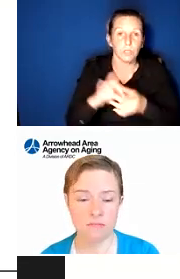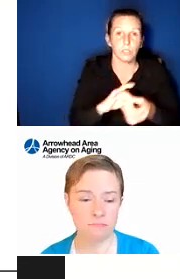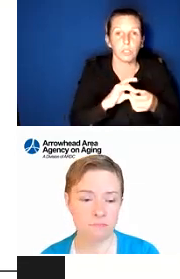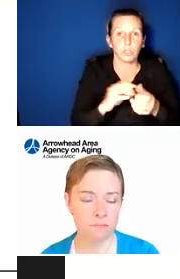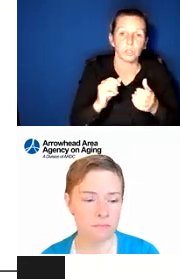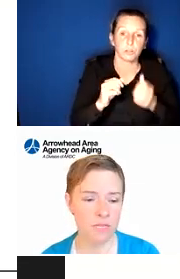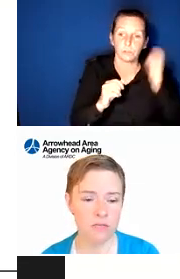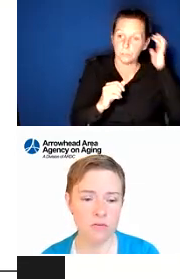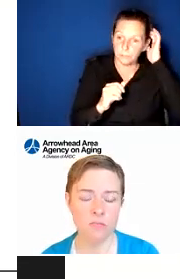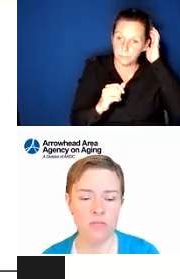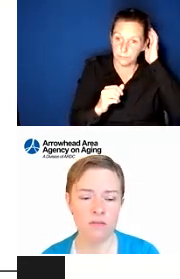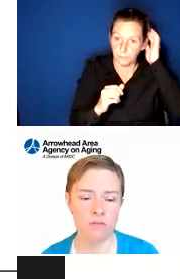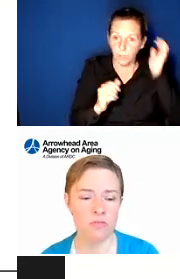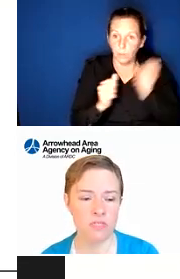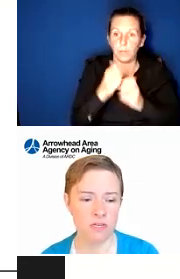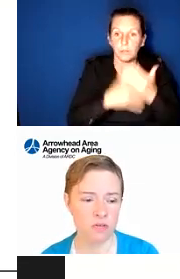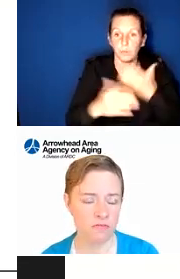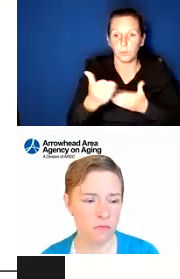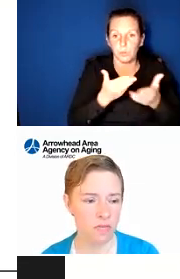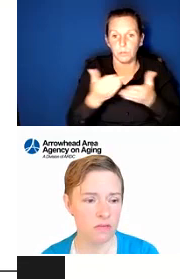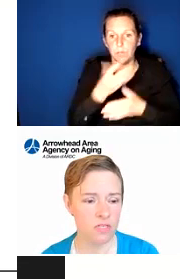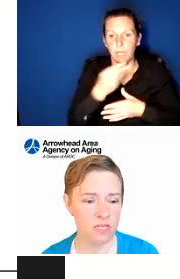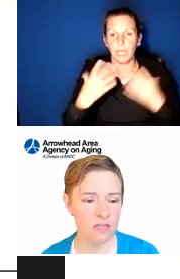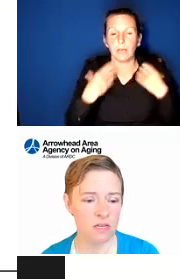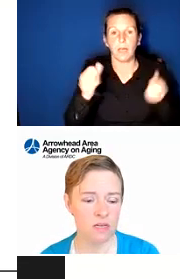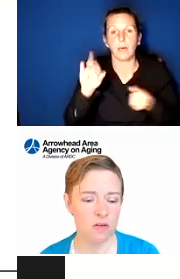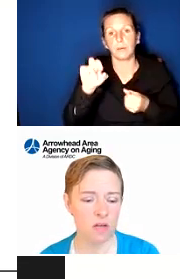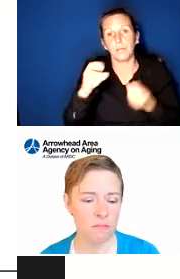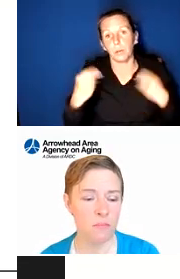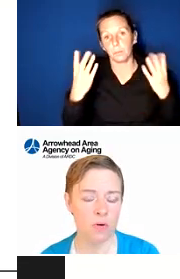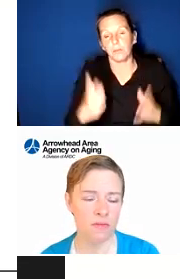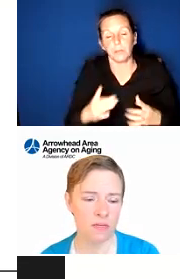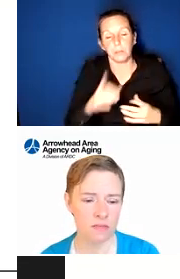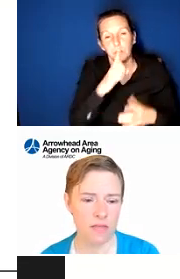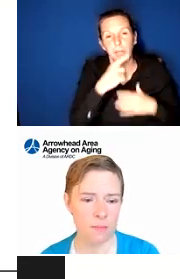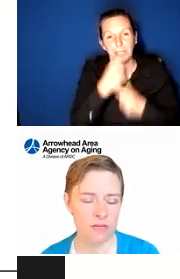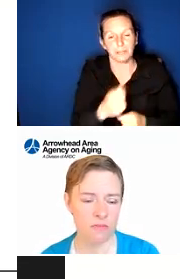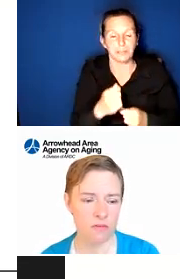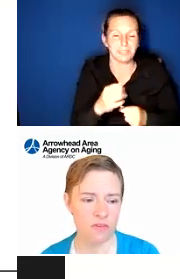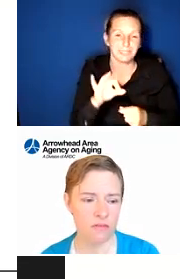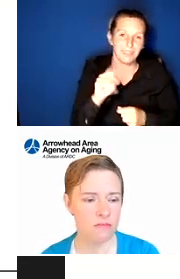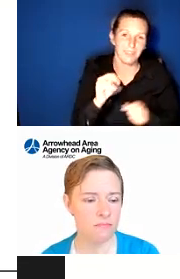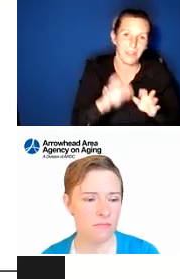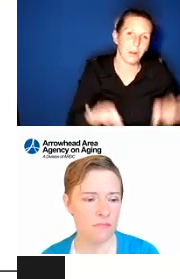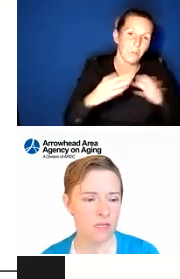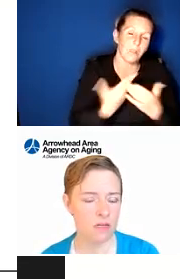providers. So some really interesting, really fun, interesting and important things happening with those